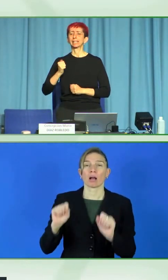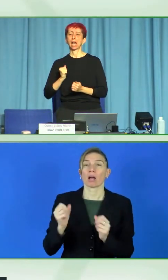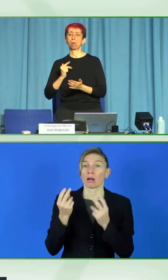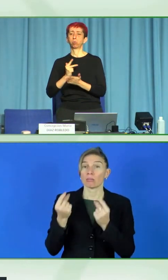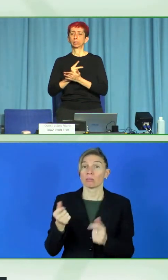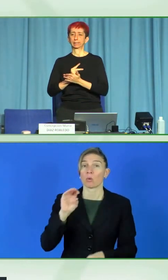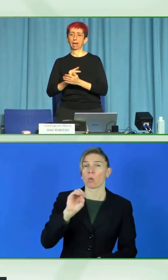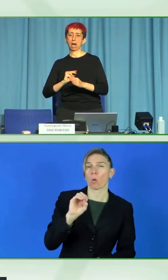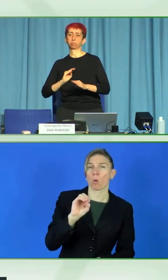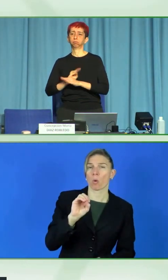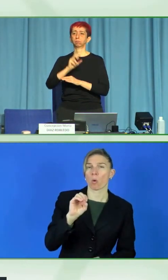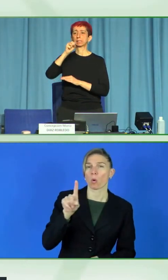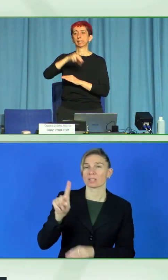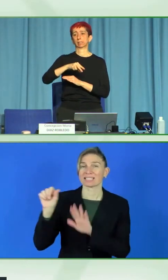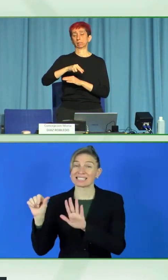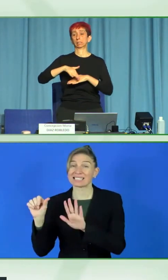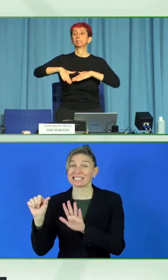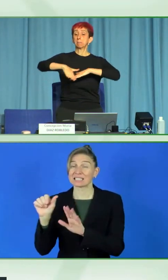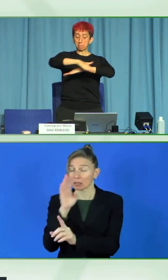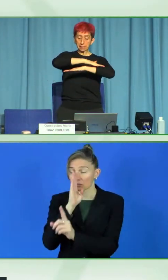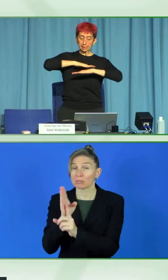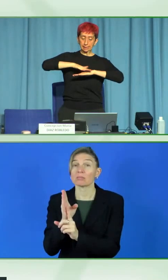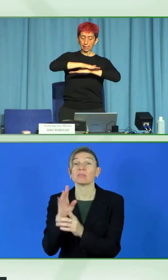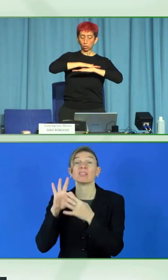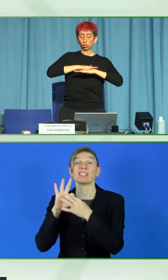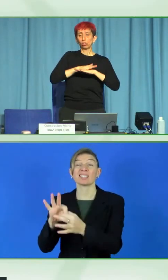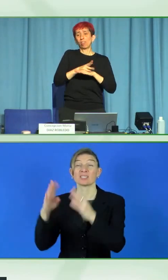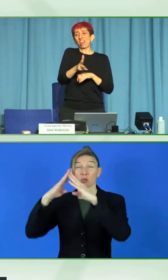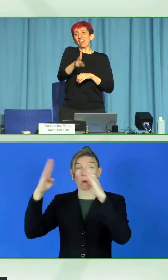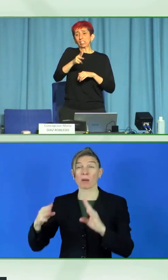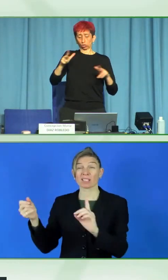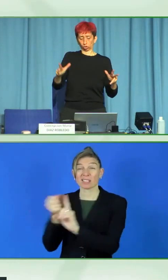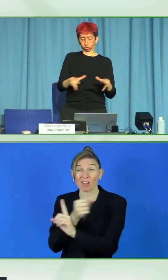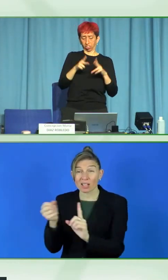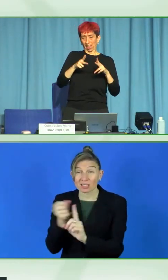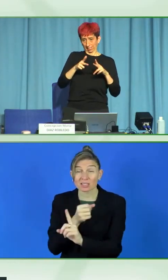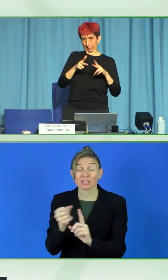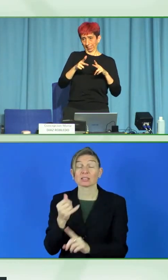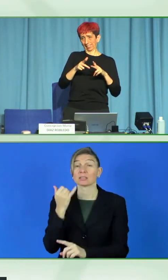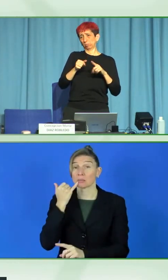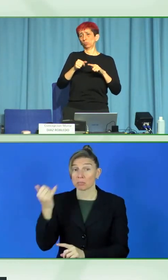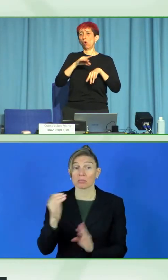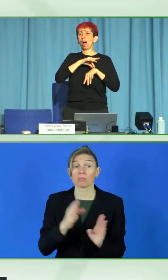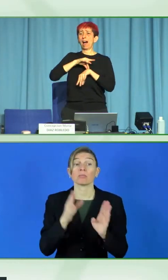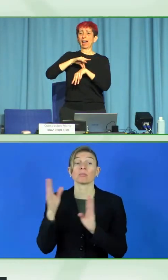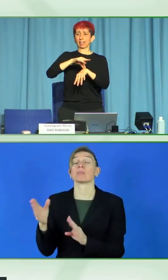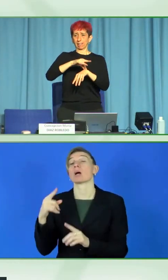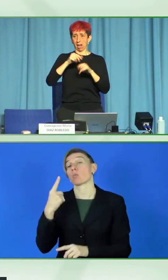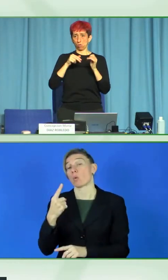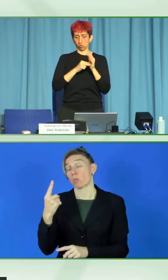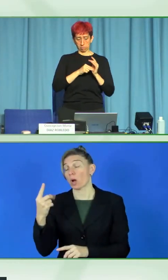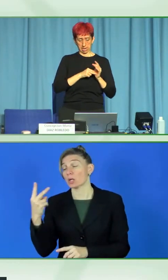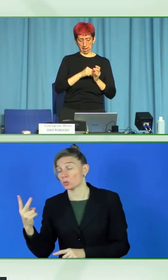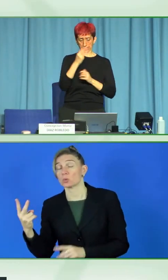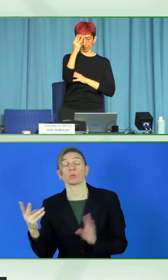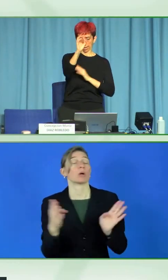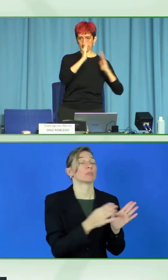domestic violence, and also the emergency number 112, etc. Of